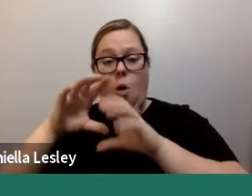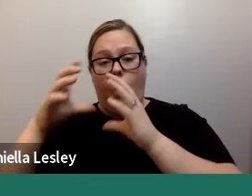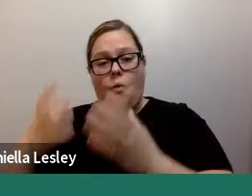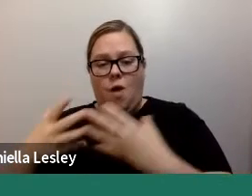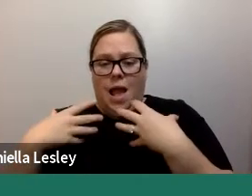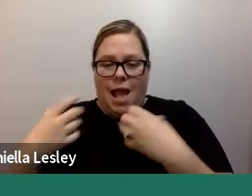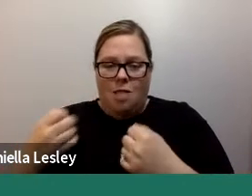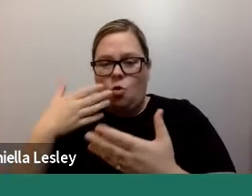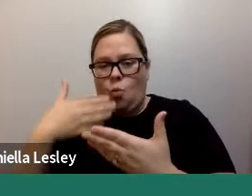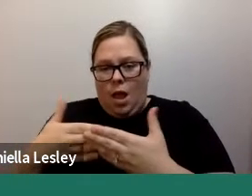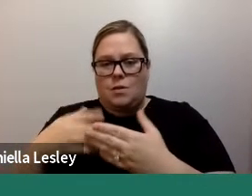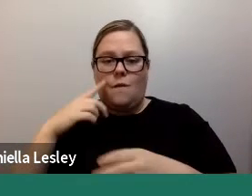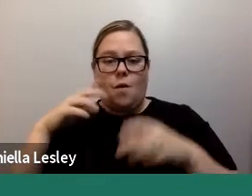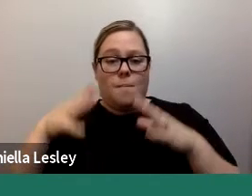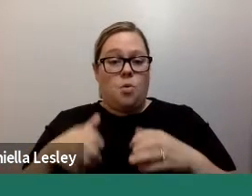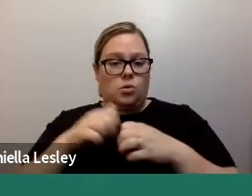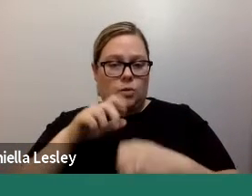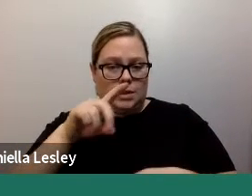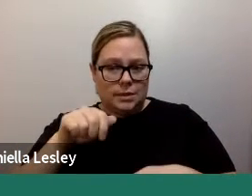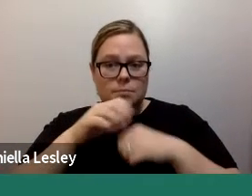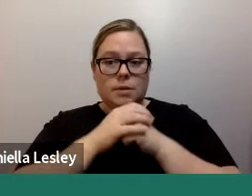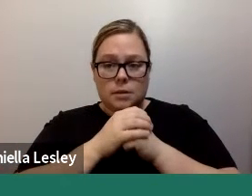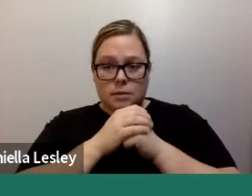wellness with people with disabilities.